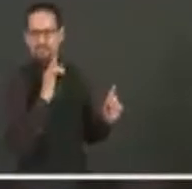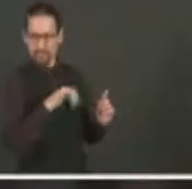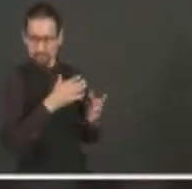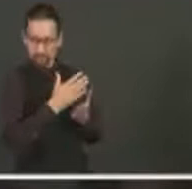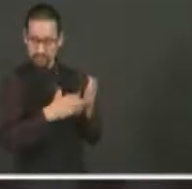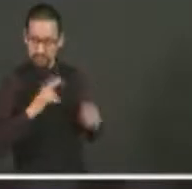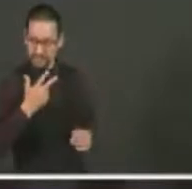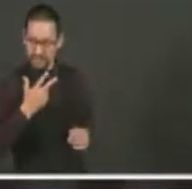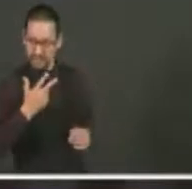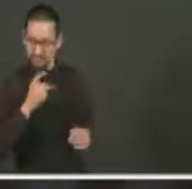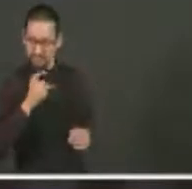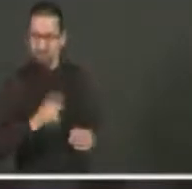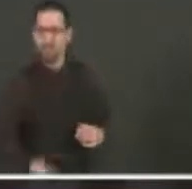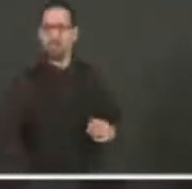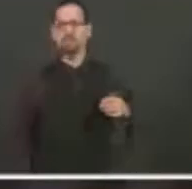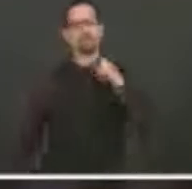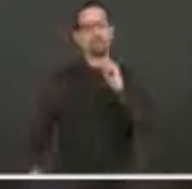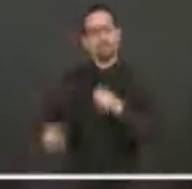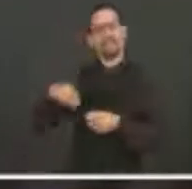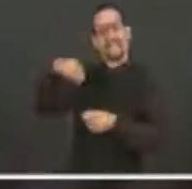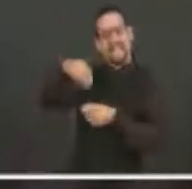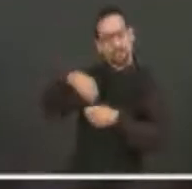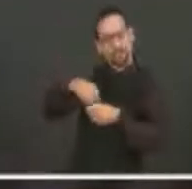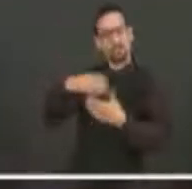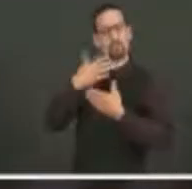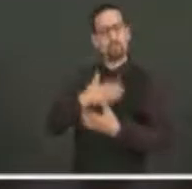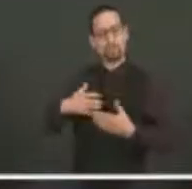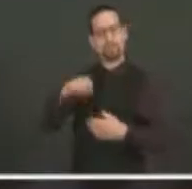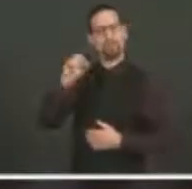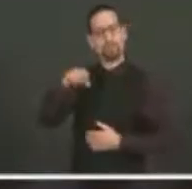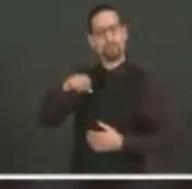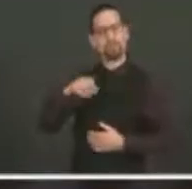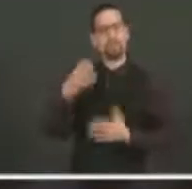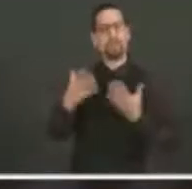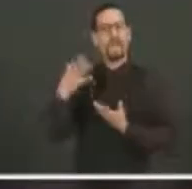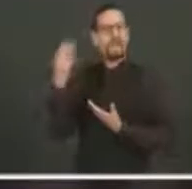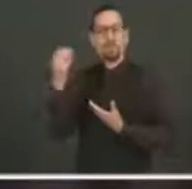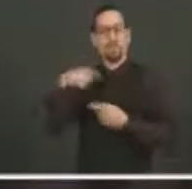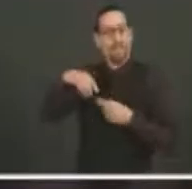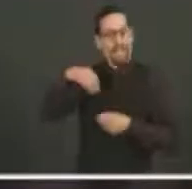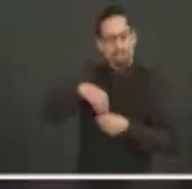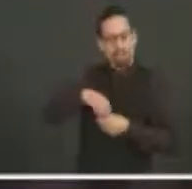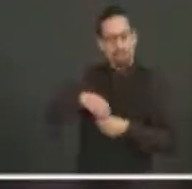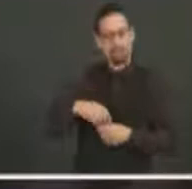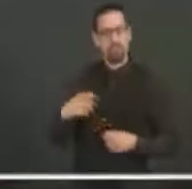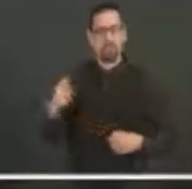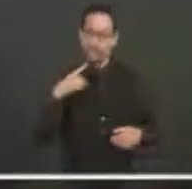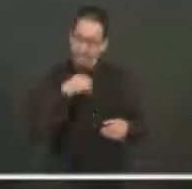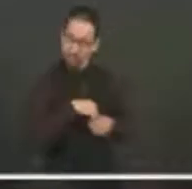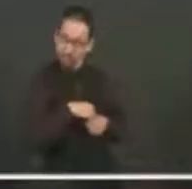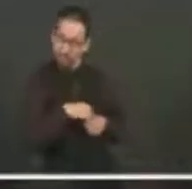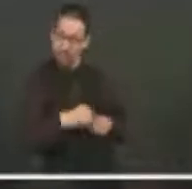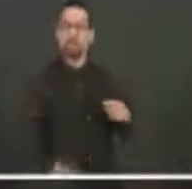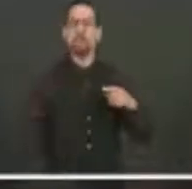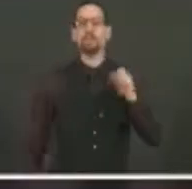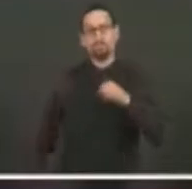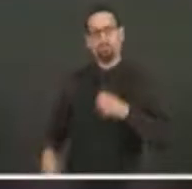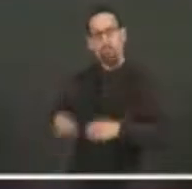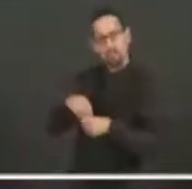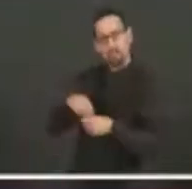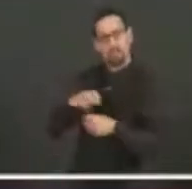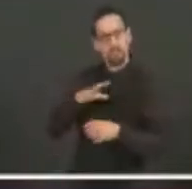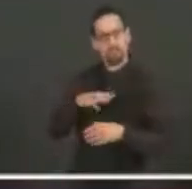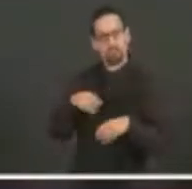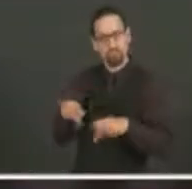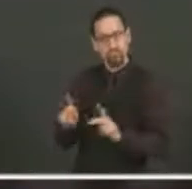as indoor recreation. Indoor, I assume, could be outdoor. They're permitted, and if they have questions, they should contact us.